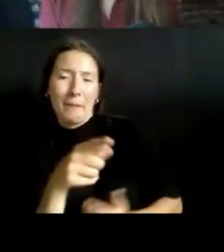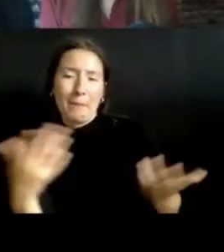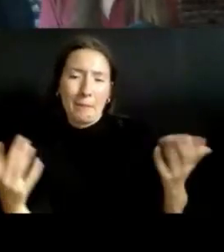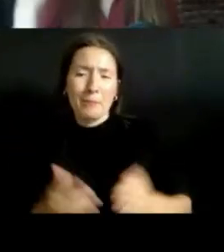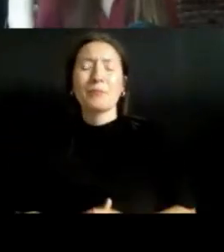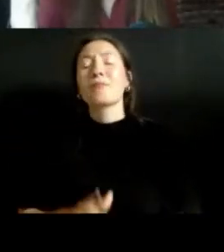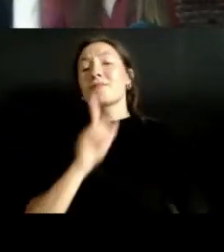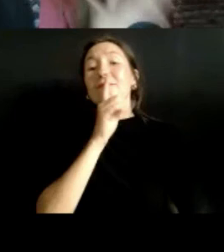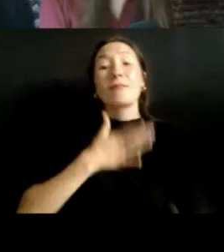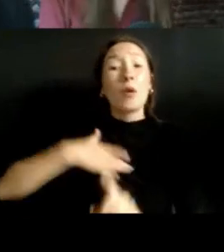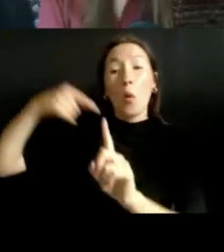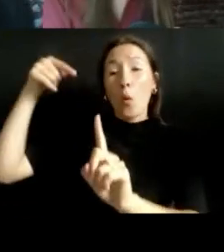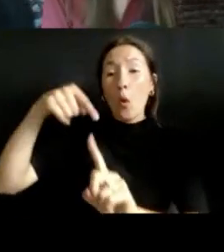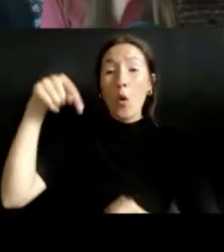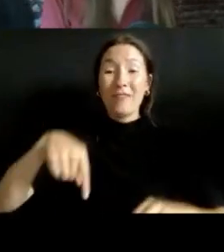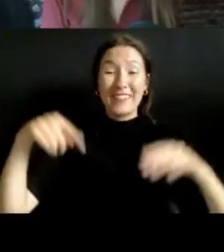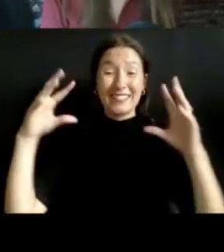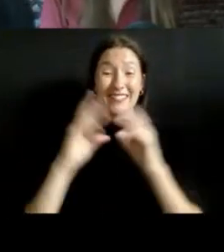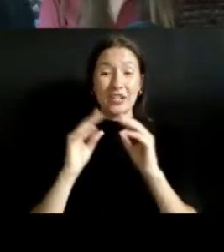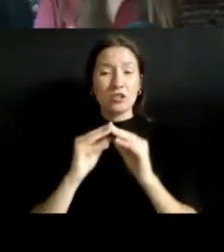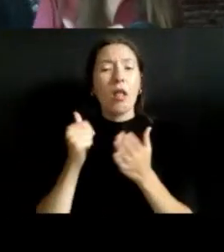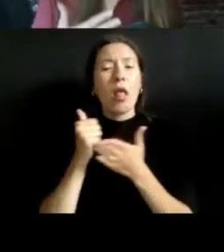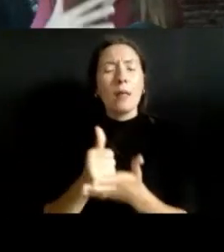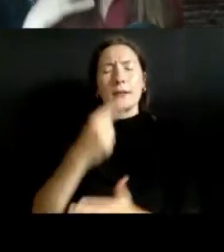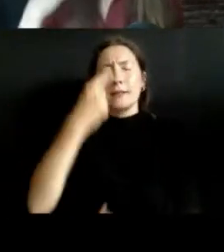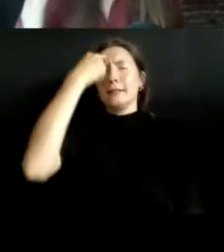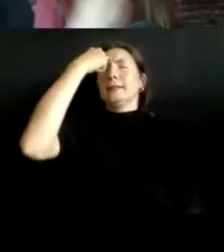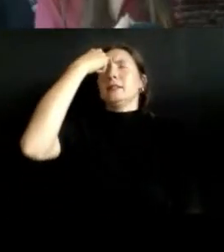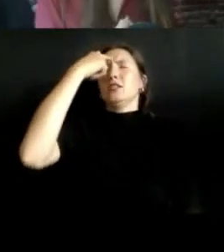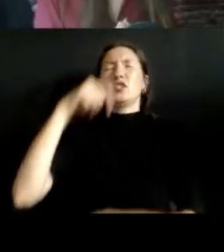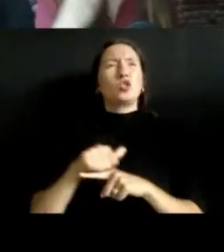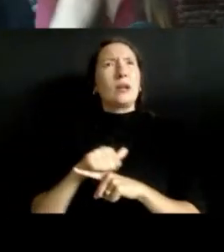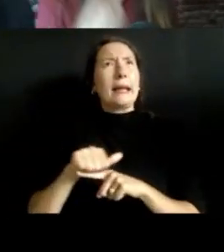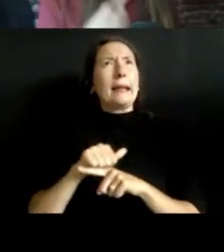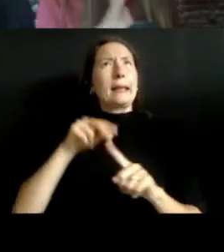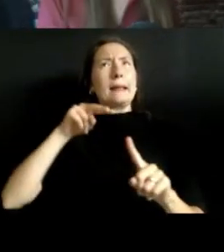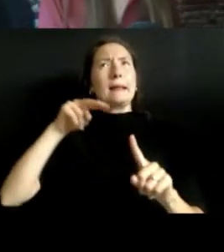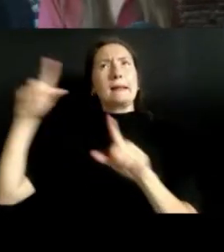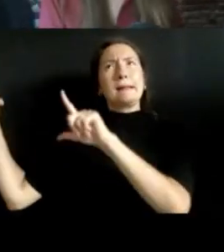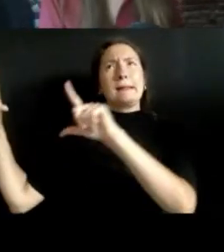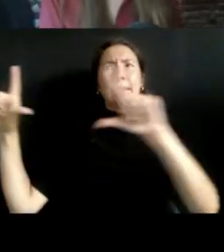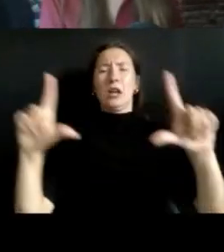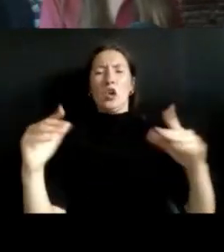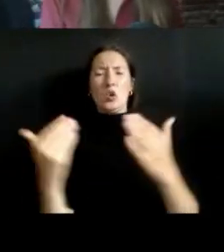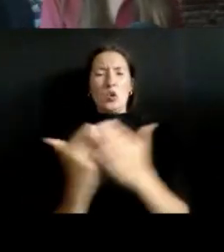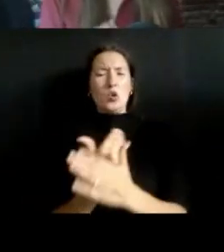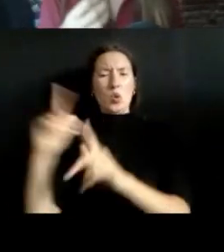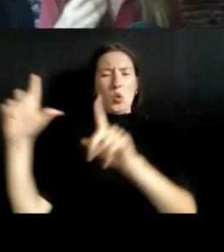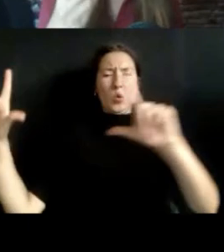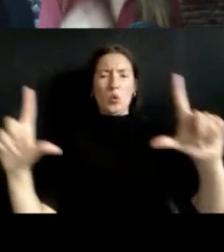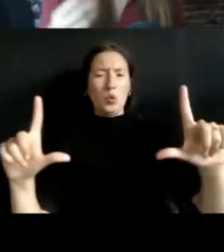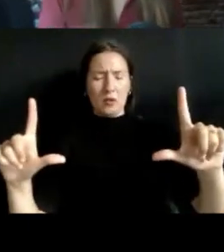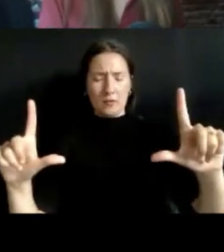is easy to see software as somebody would who can see the